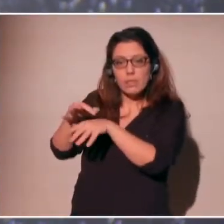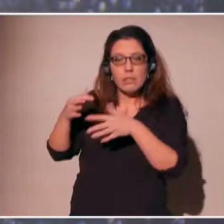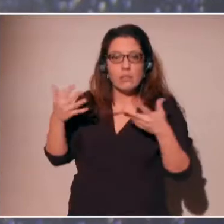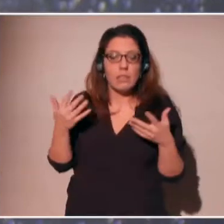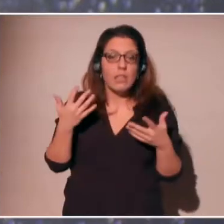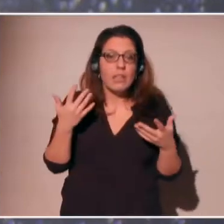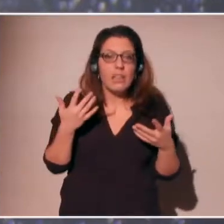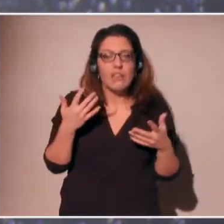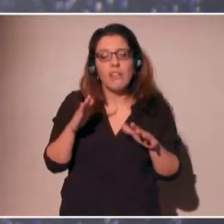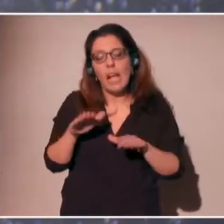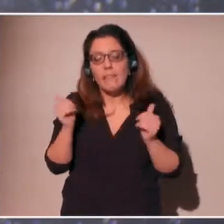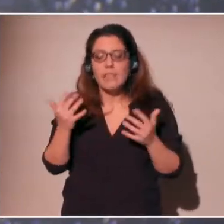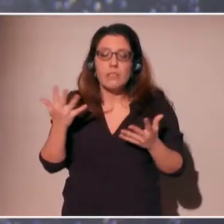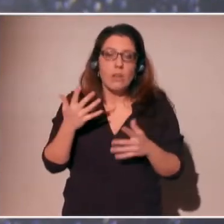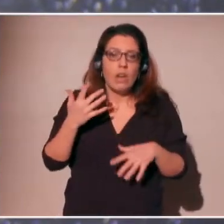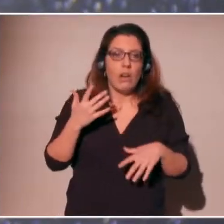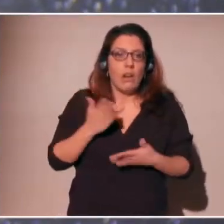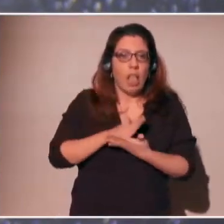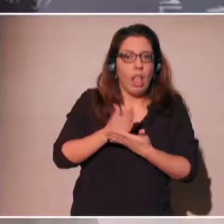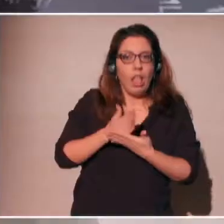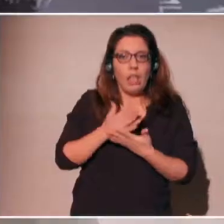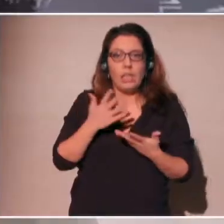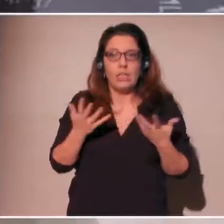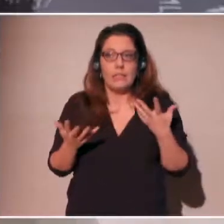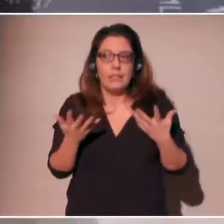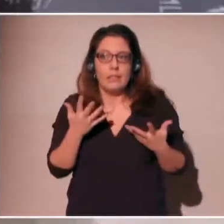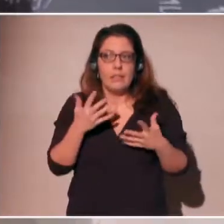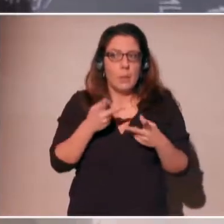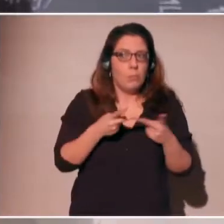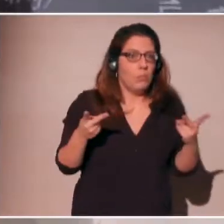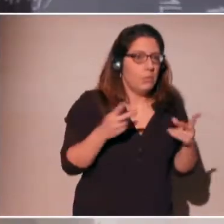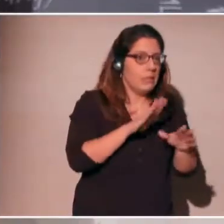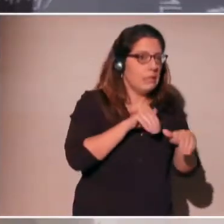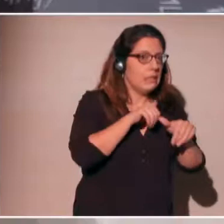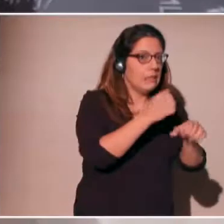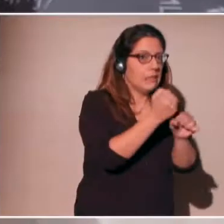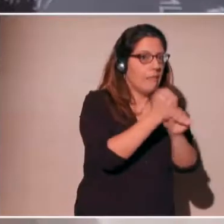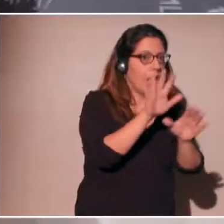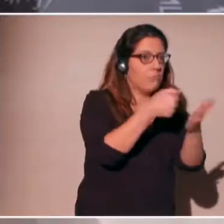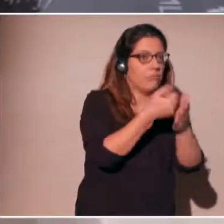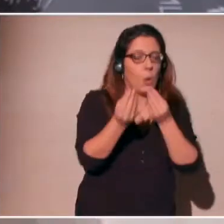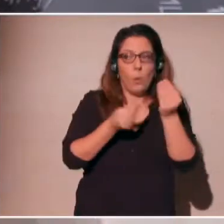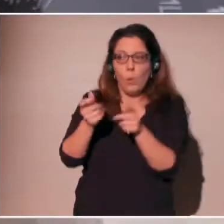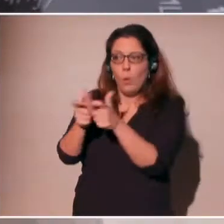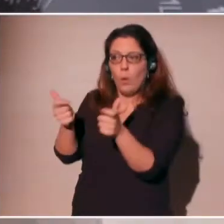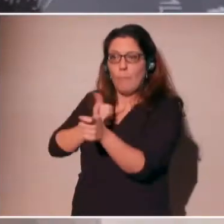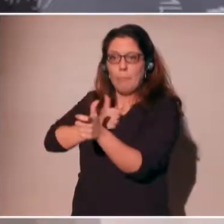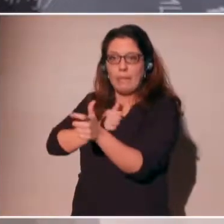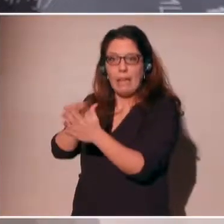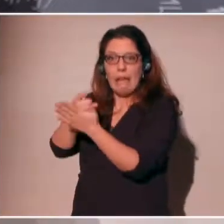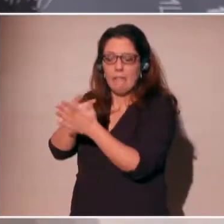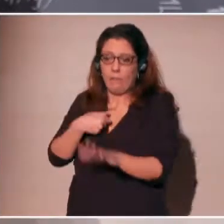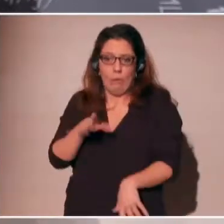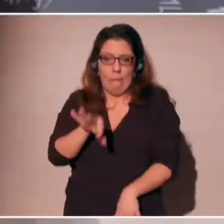of businesses as experts without having continuously to choose between the two sectors for their own